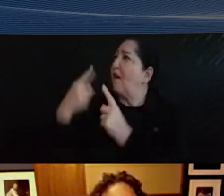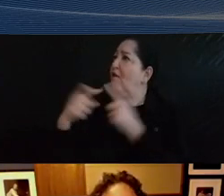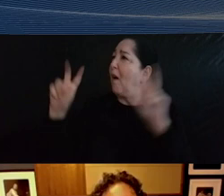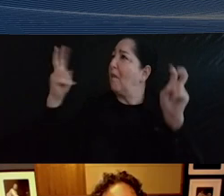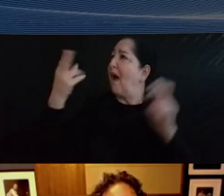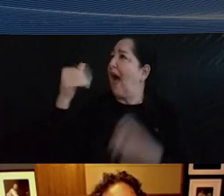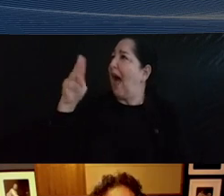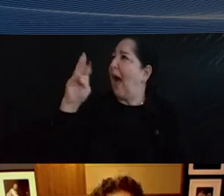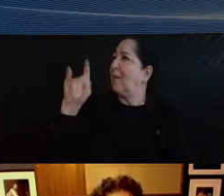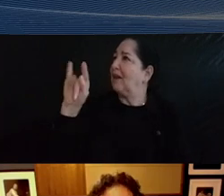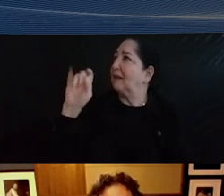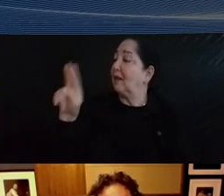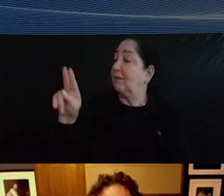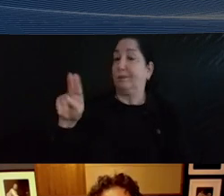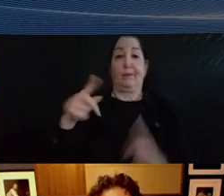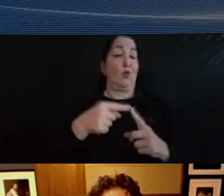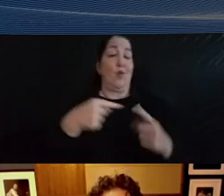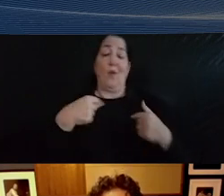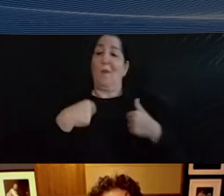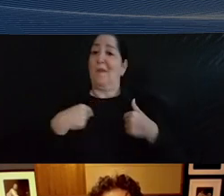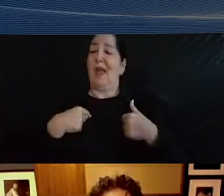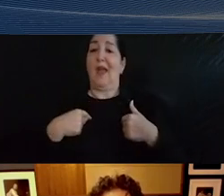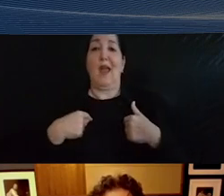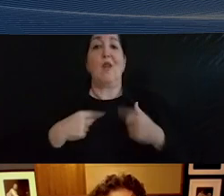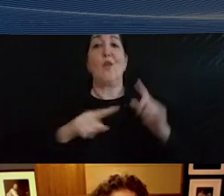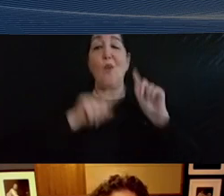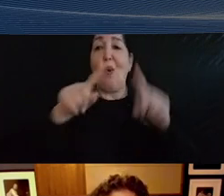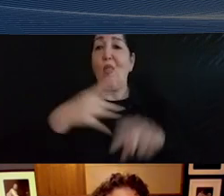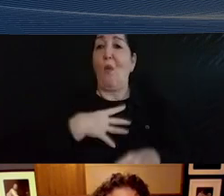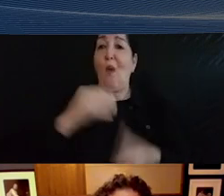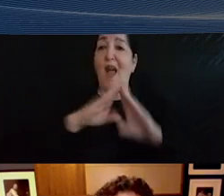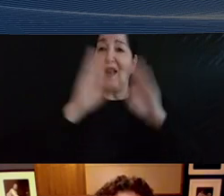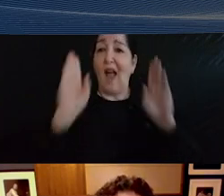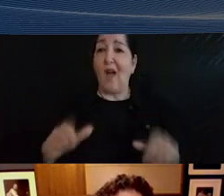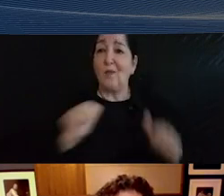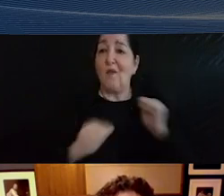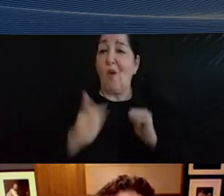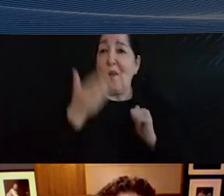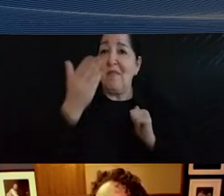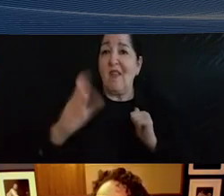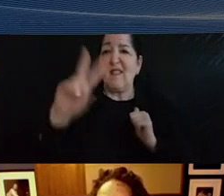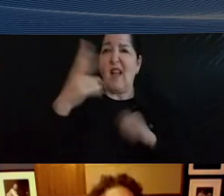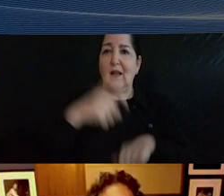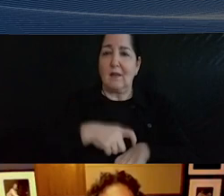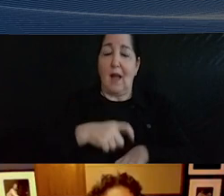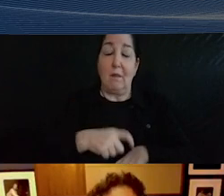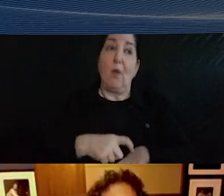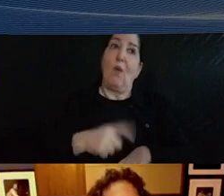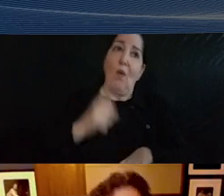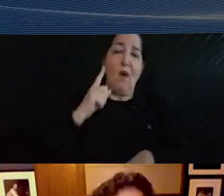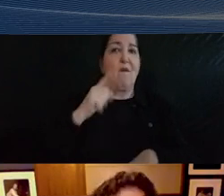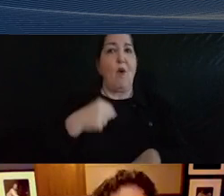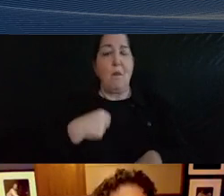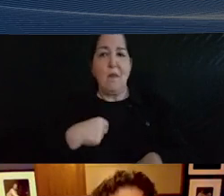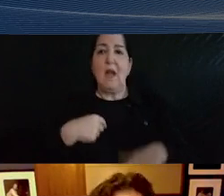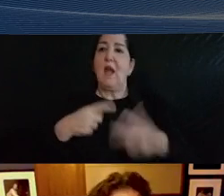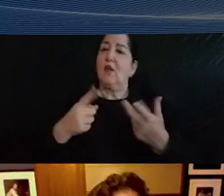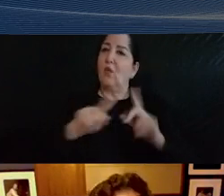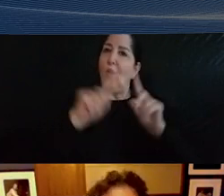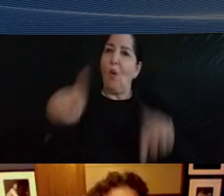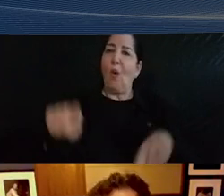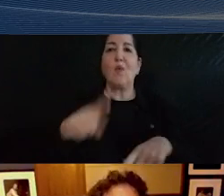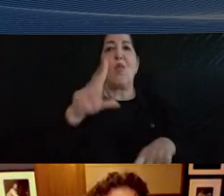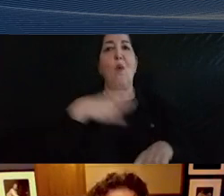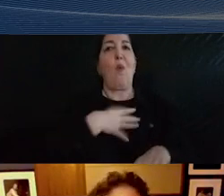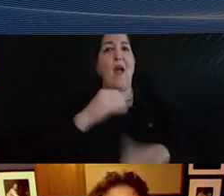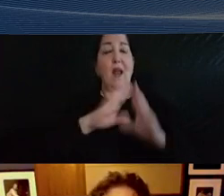Hamilton? Performing at the White House for me the second time was amazing. To be asked to perform at the White House is a very,